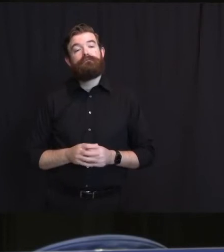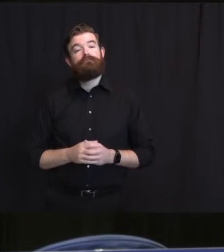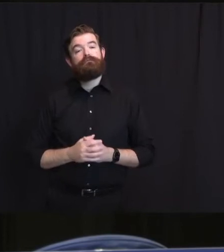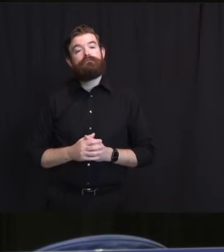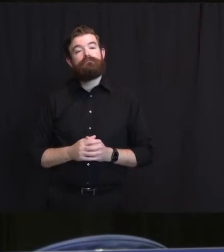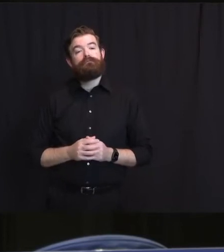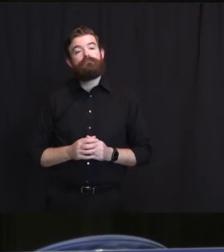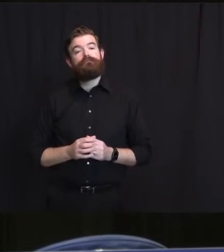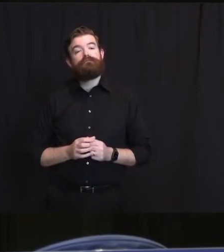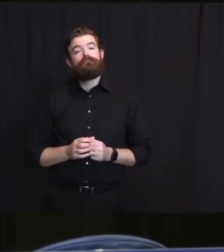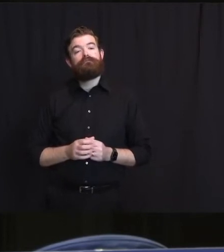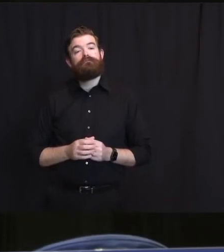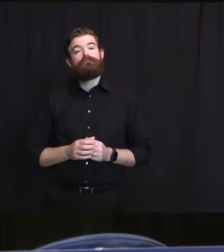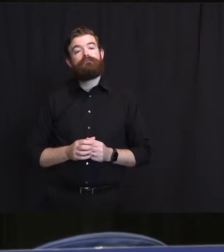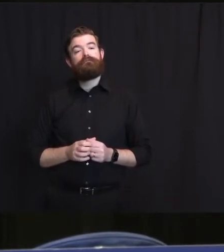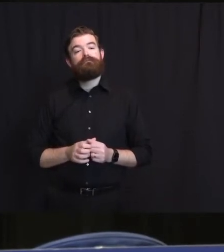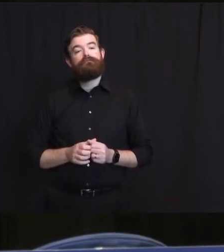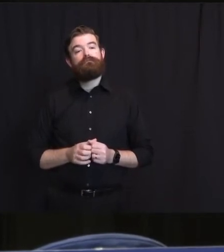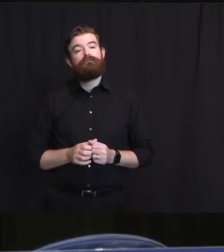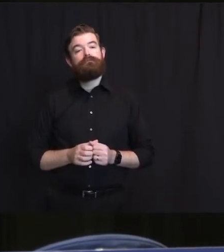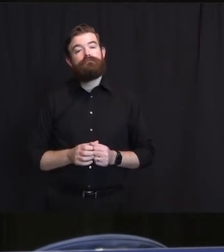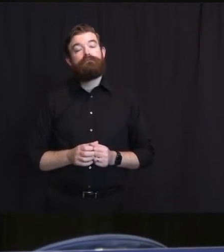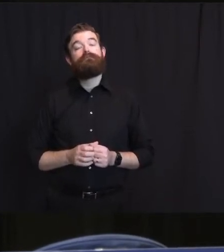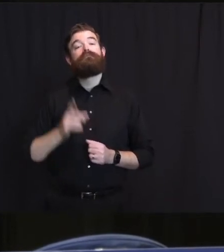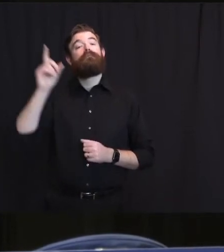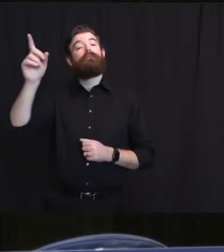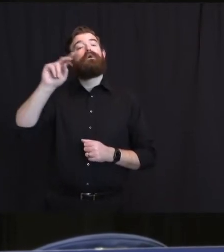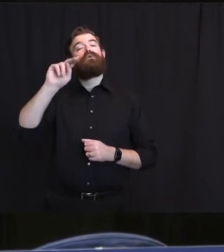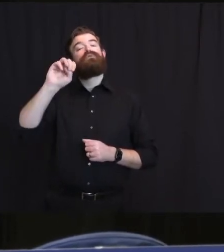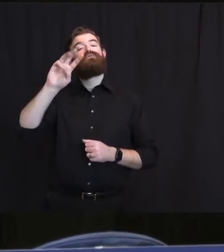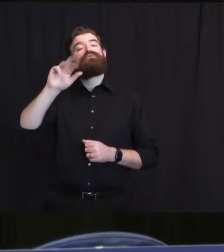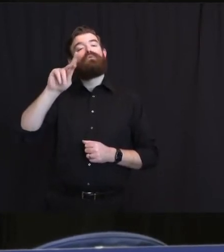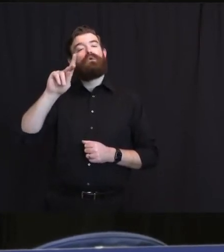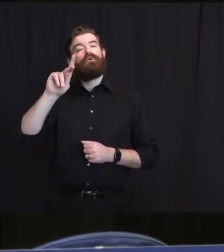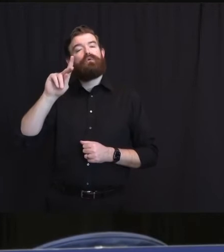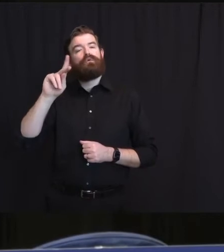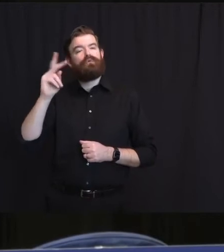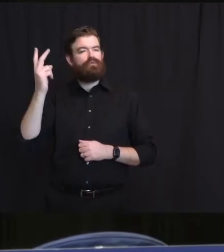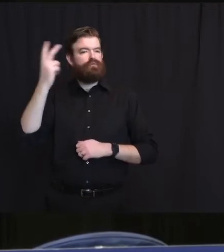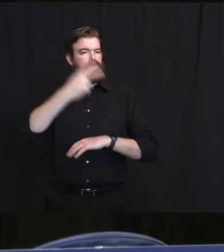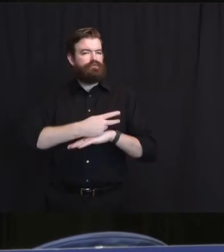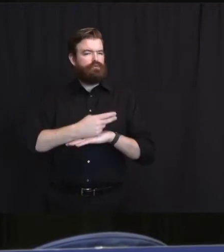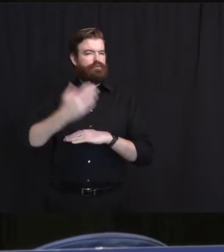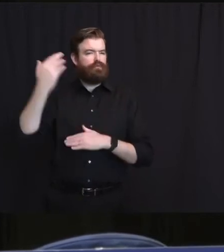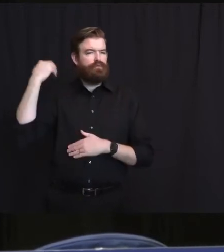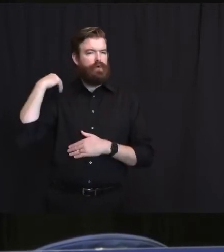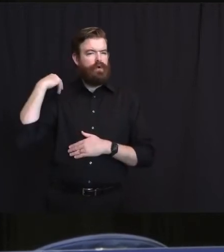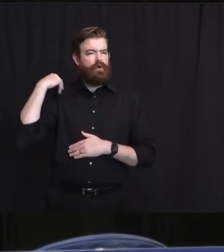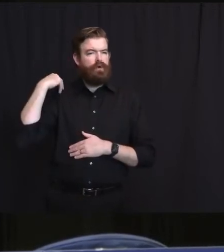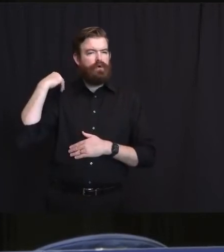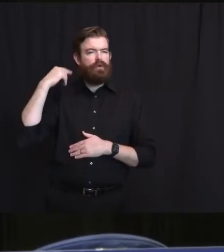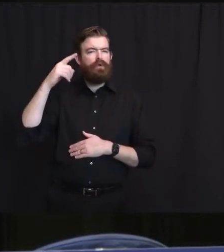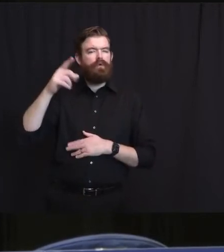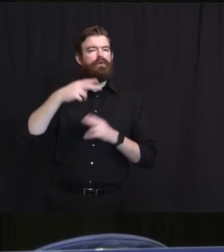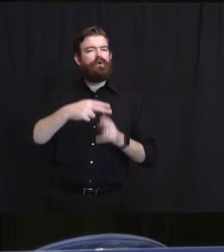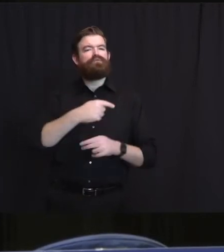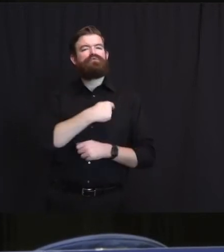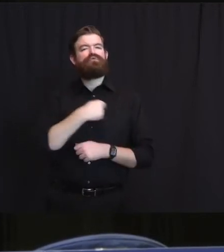4 separate incidents in Newark, 2 days in a row. The China Garden police responded there, and employees were cited